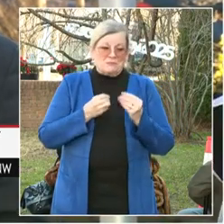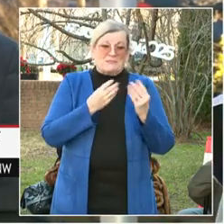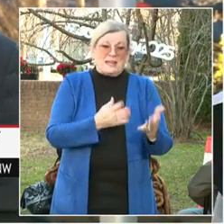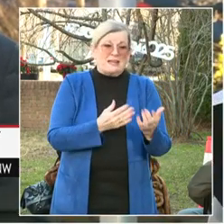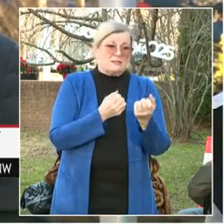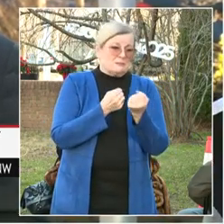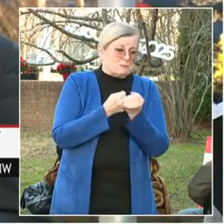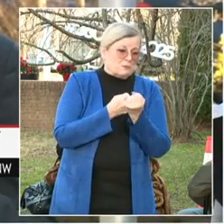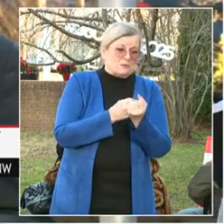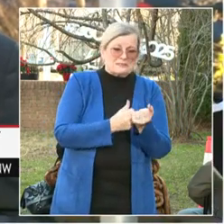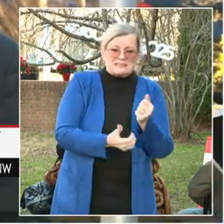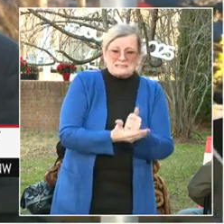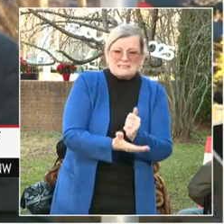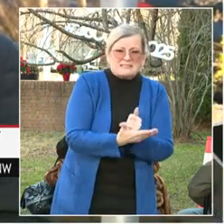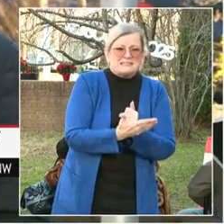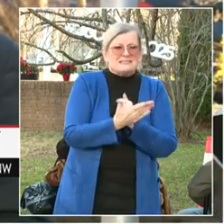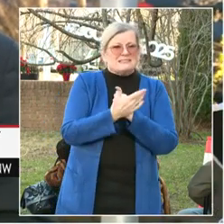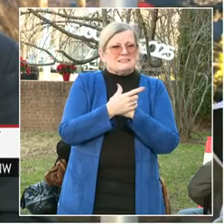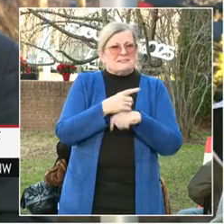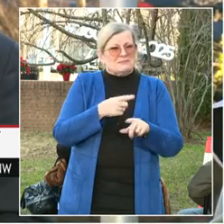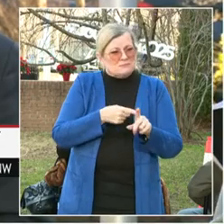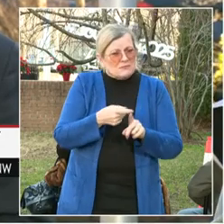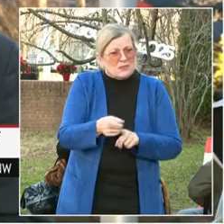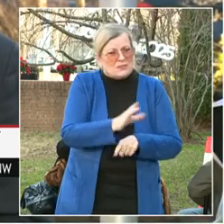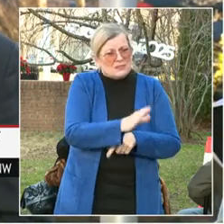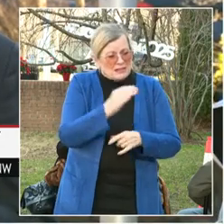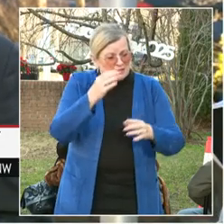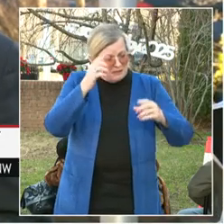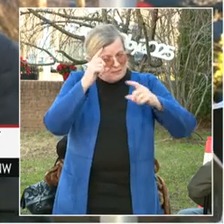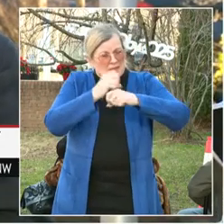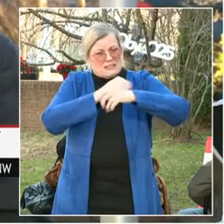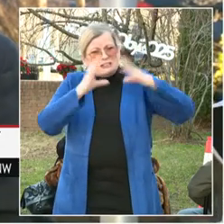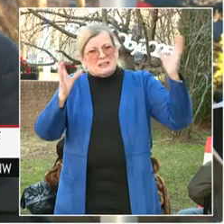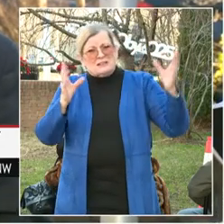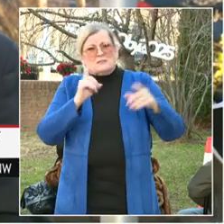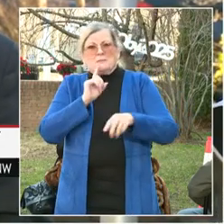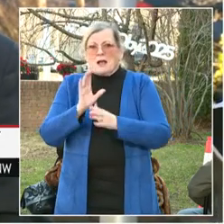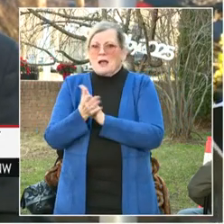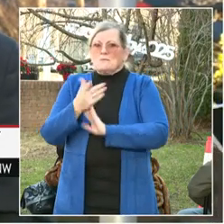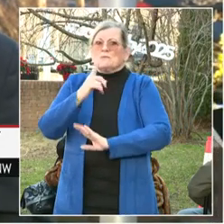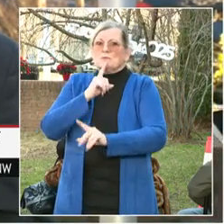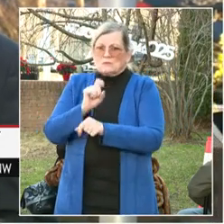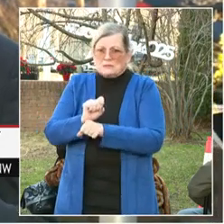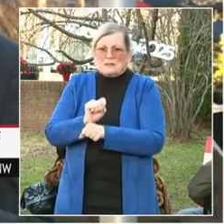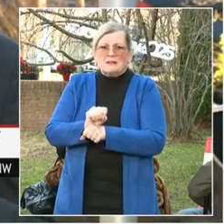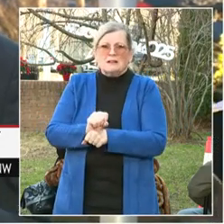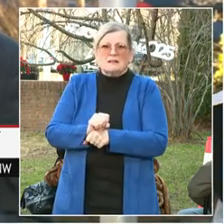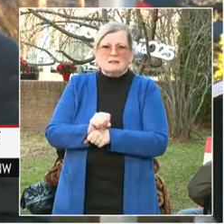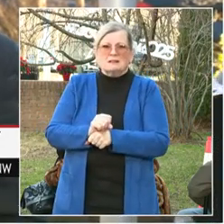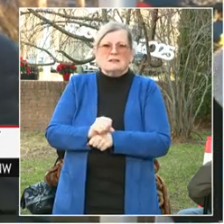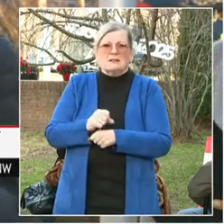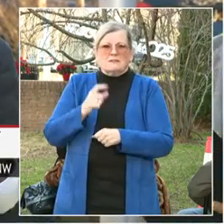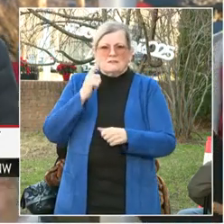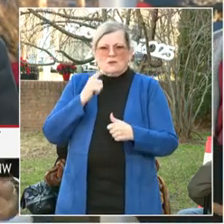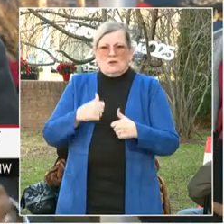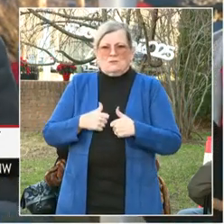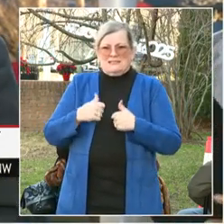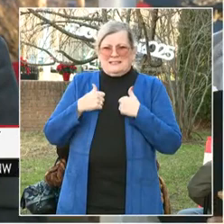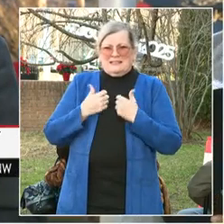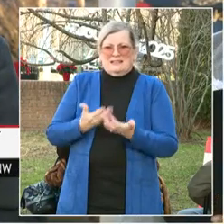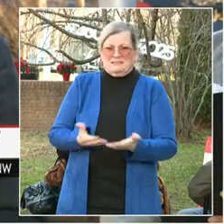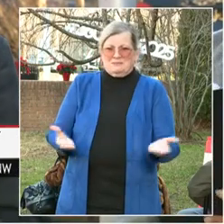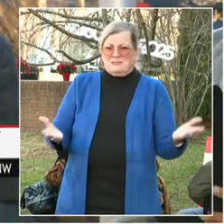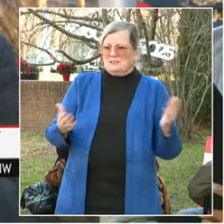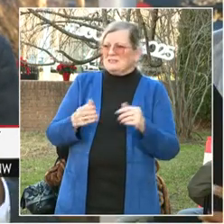them in moving an idea from concept to actually getting out of the ground and building units for our residents. So we know this works. We've seen it right here